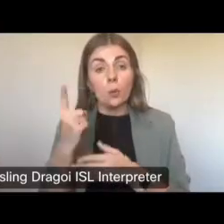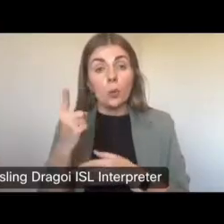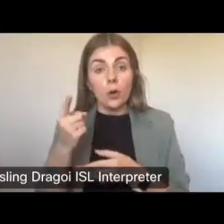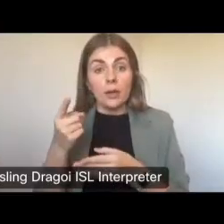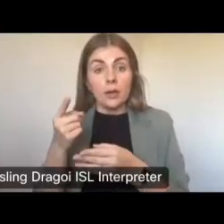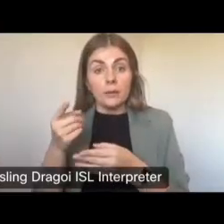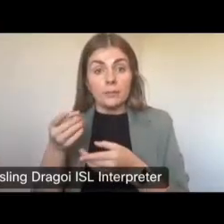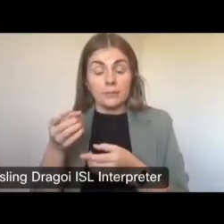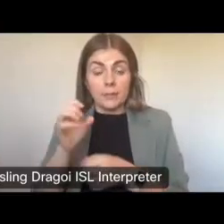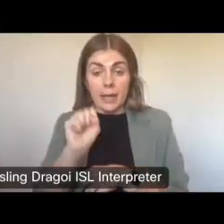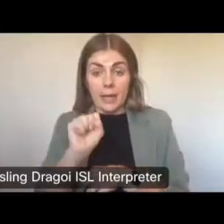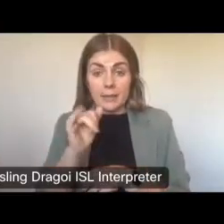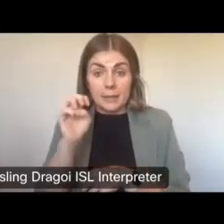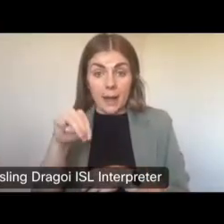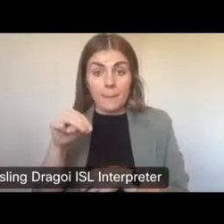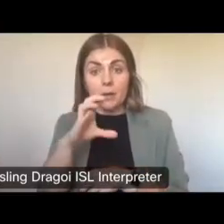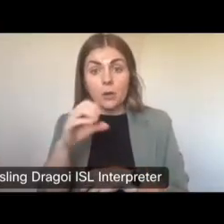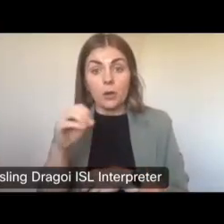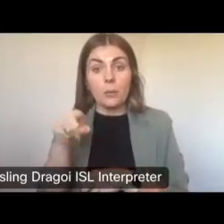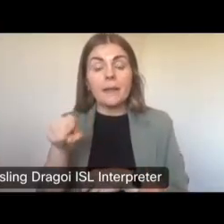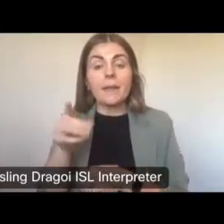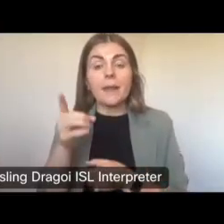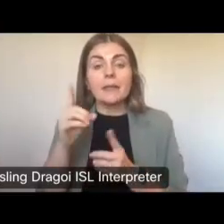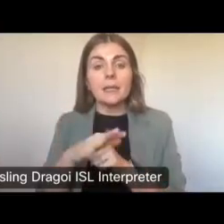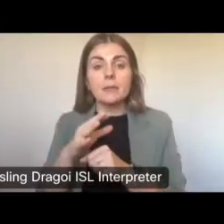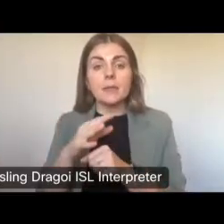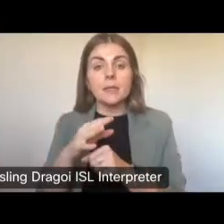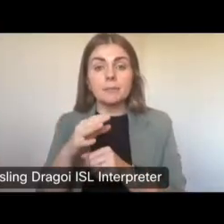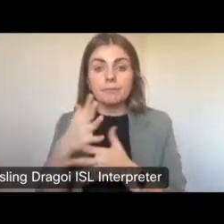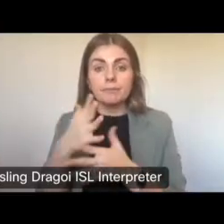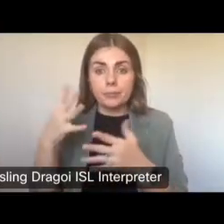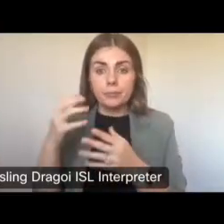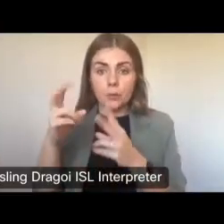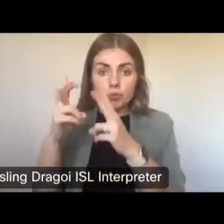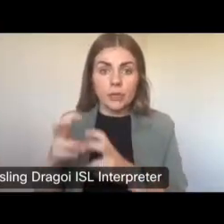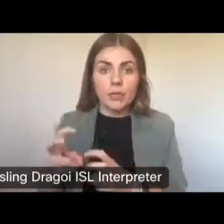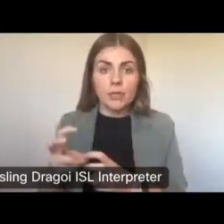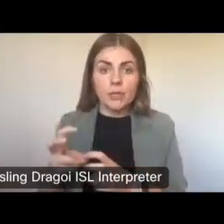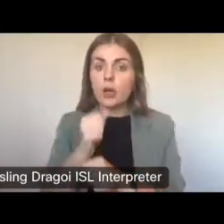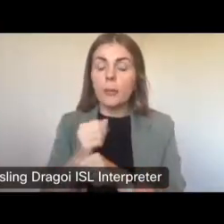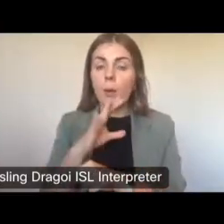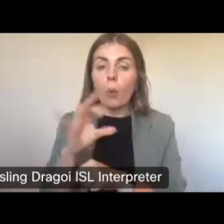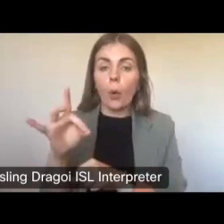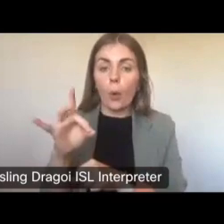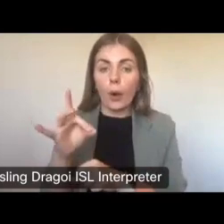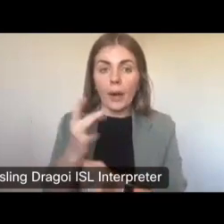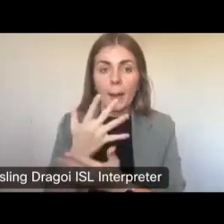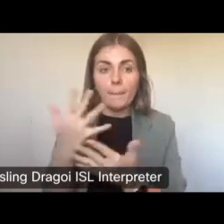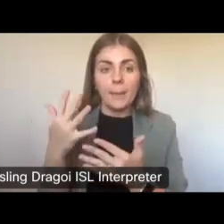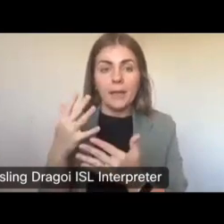around 99% of people experiencing homelessness in Cork had